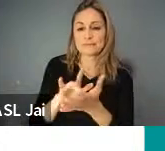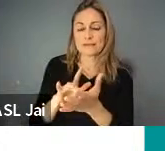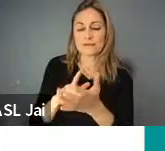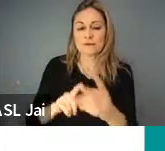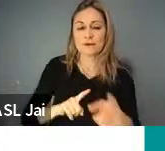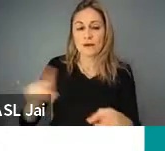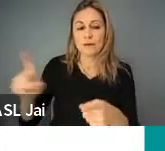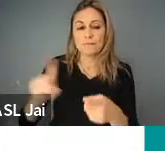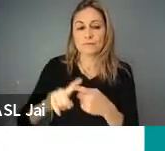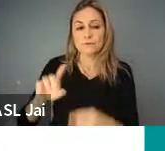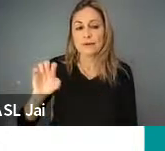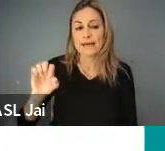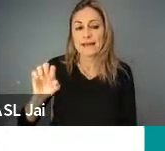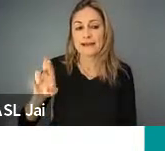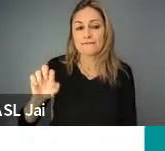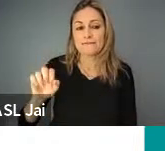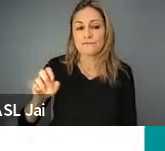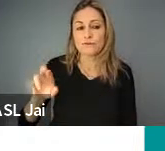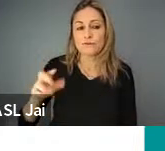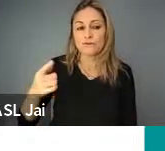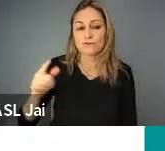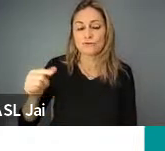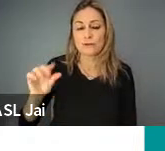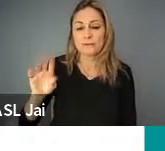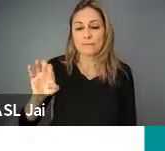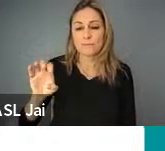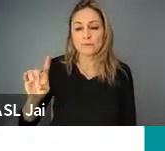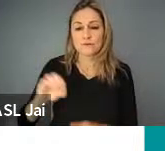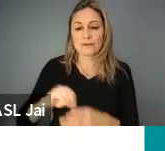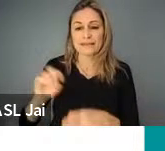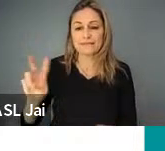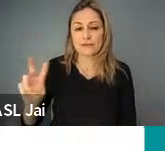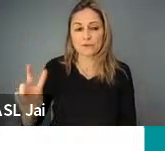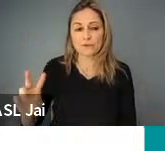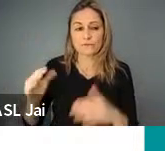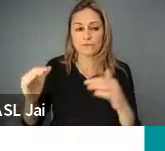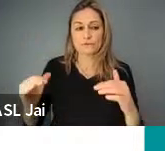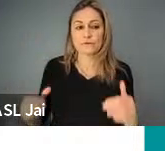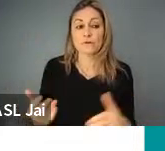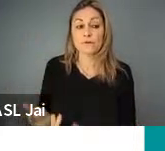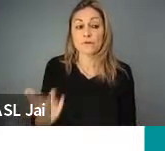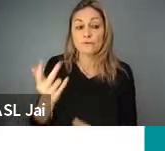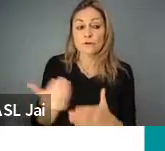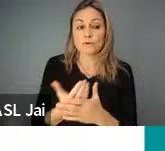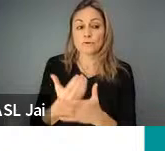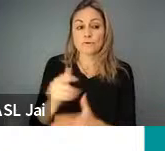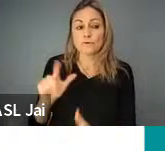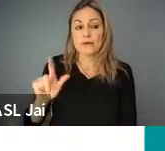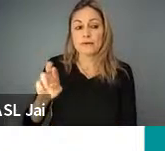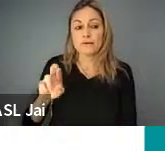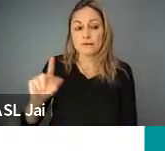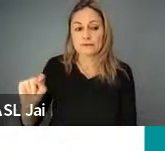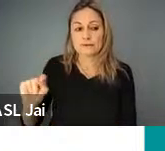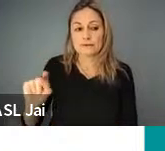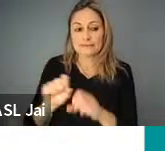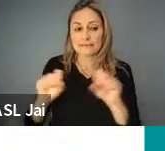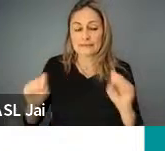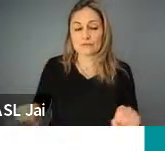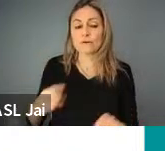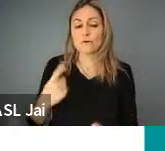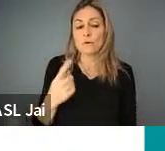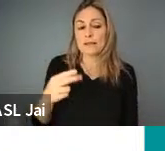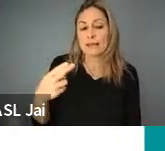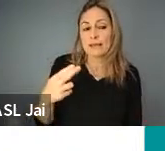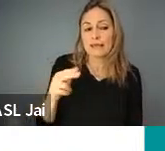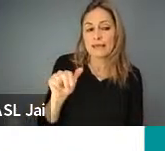Vancouver. 3 new light rail transit stations, one at Hayden Island, one at the